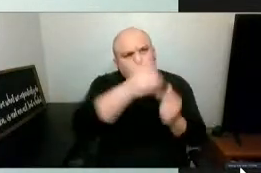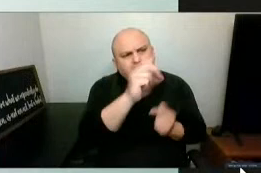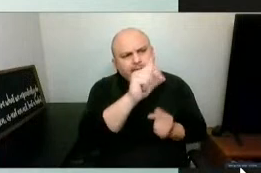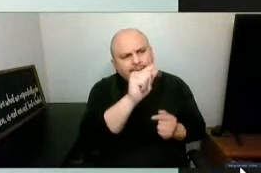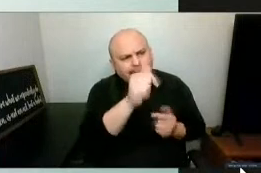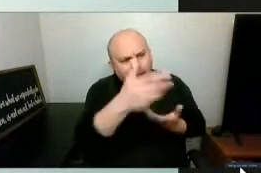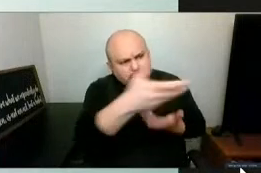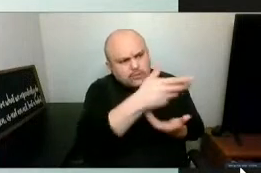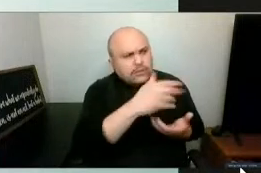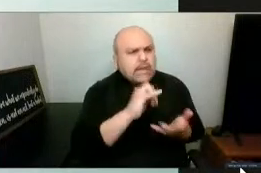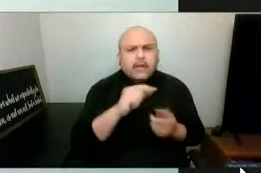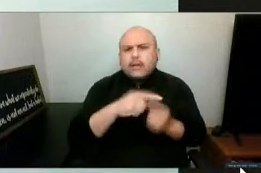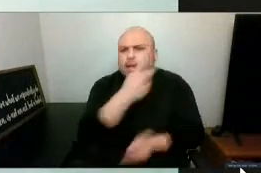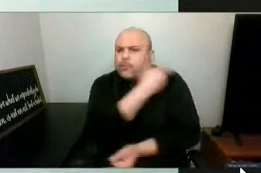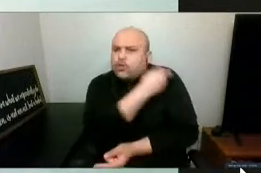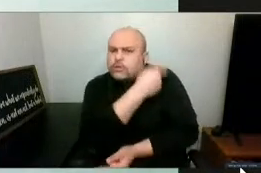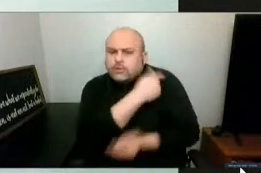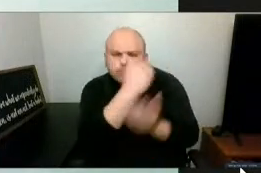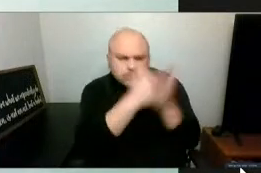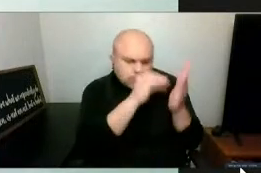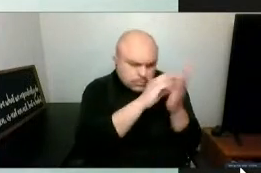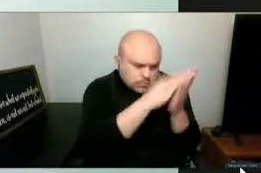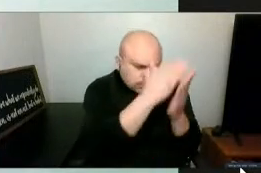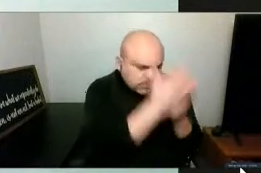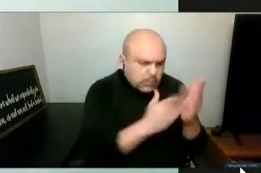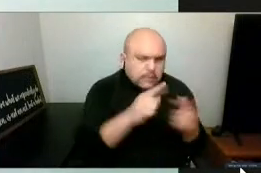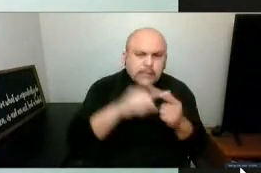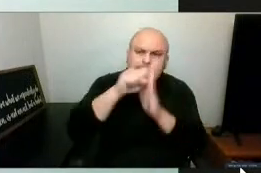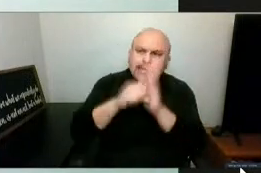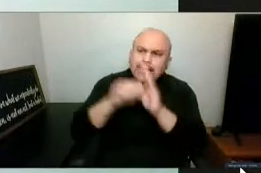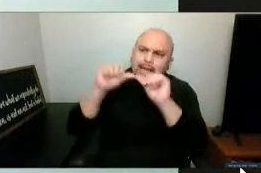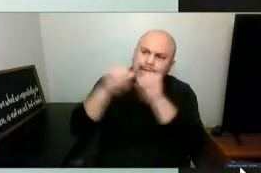immunization registries and state agency data collection.